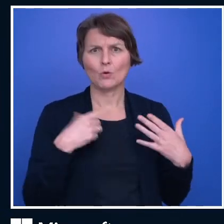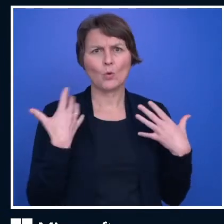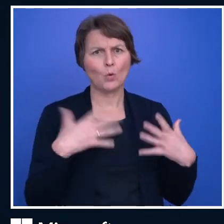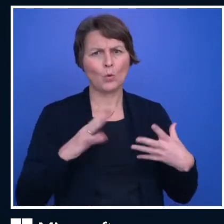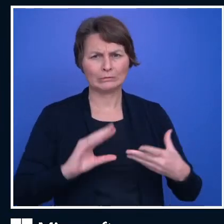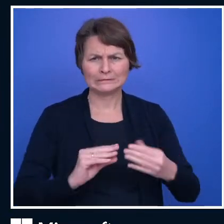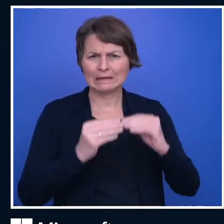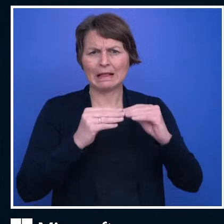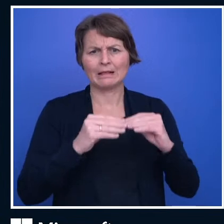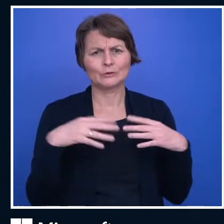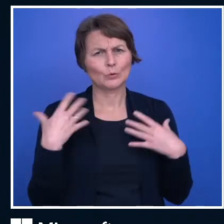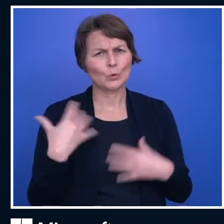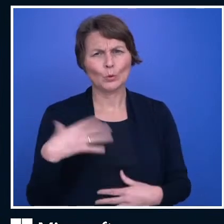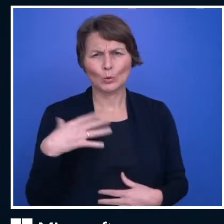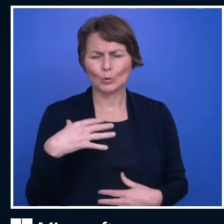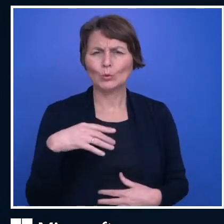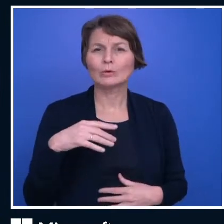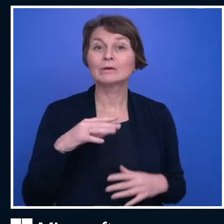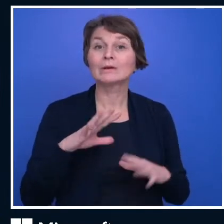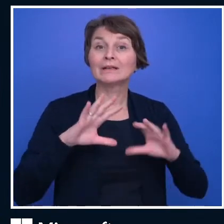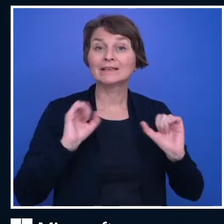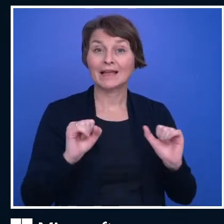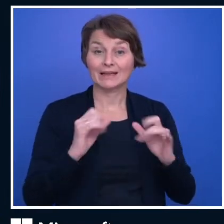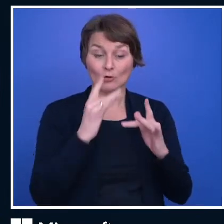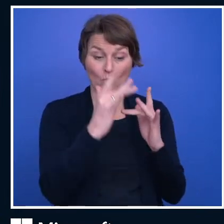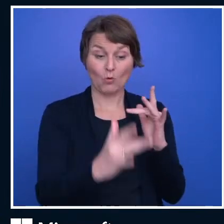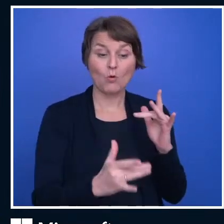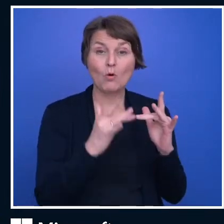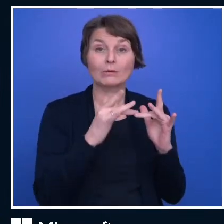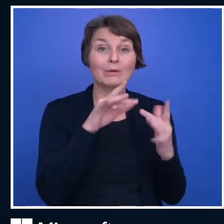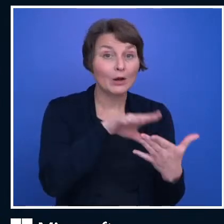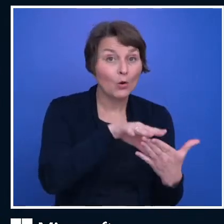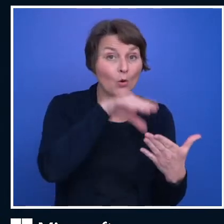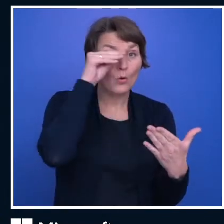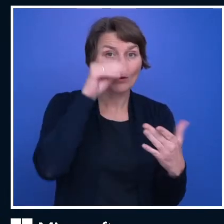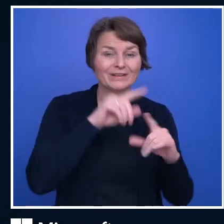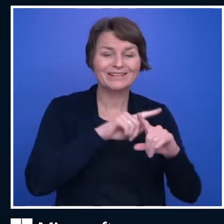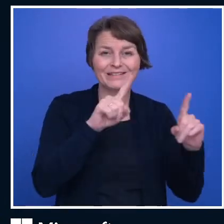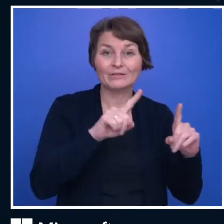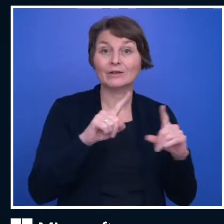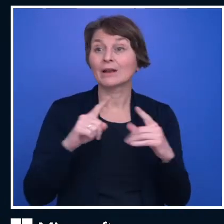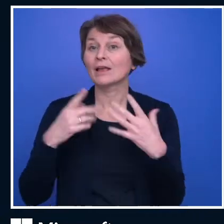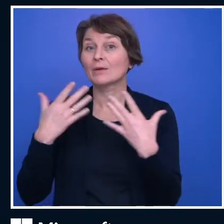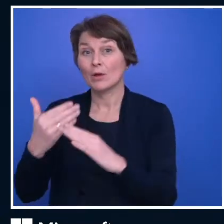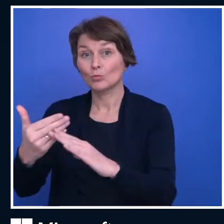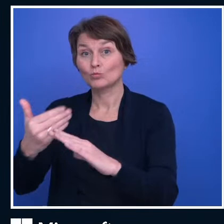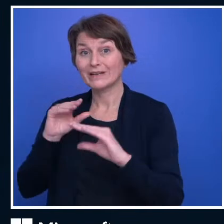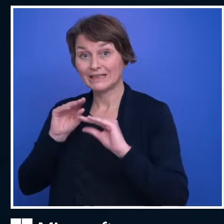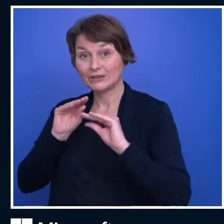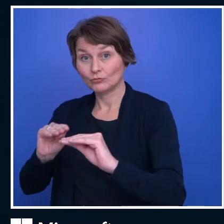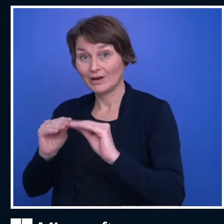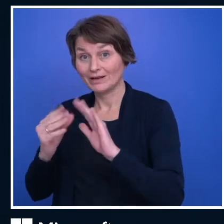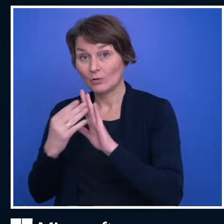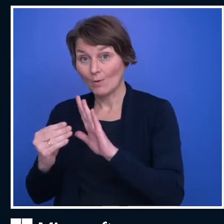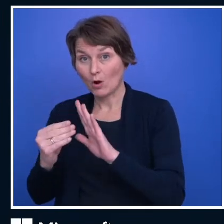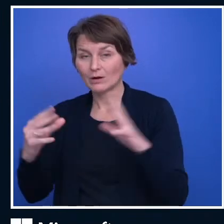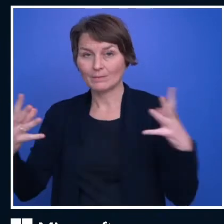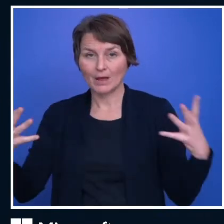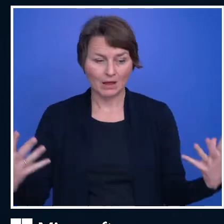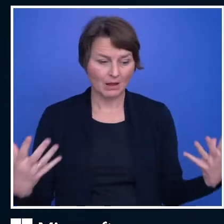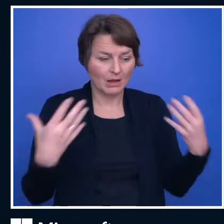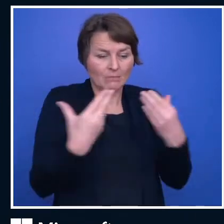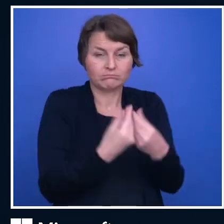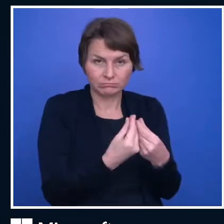it combines online learning with pre-trained models, all these stuff for